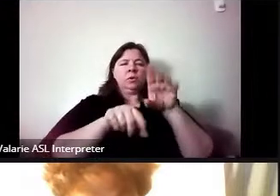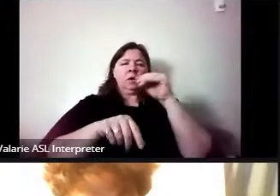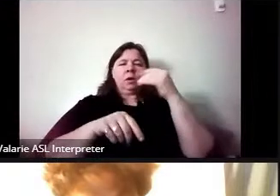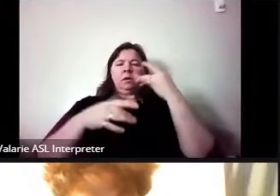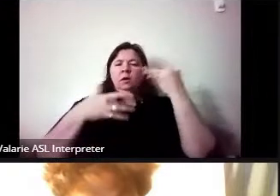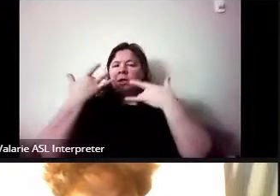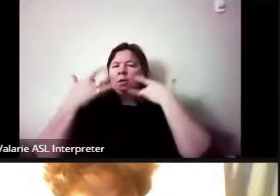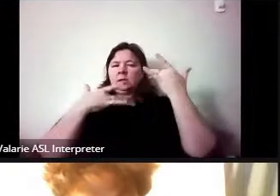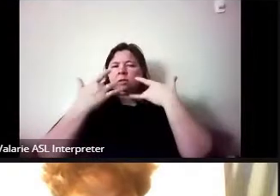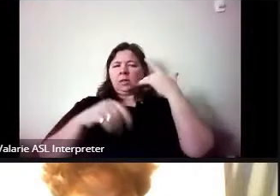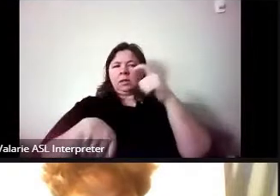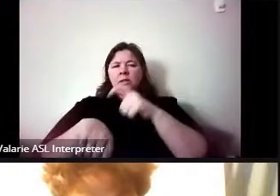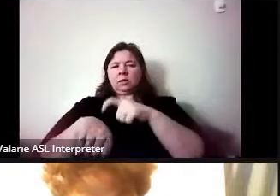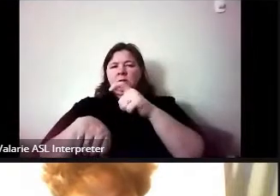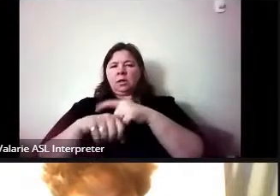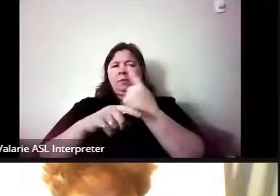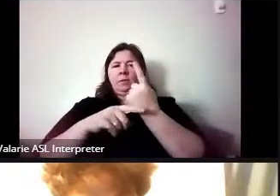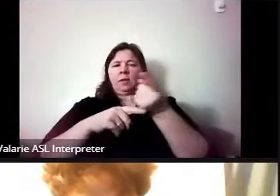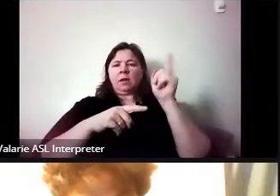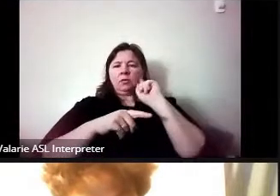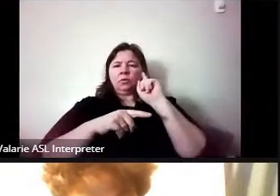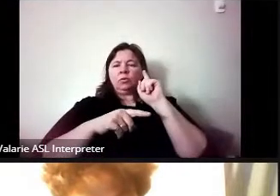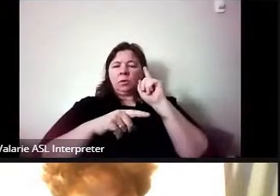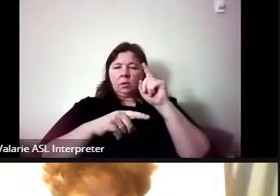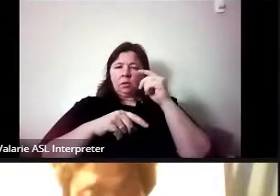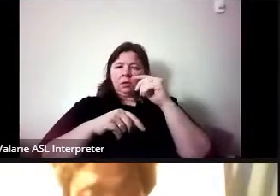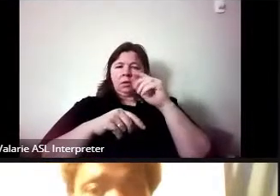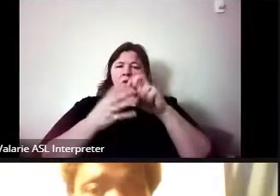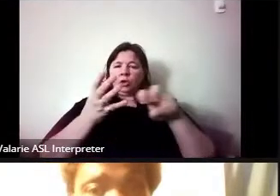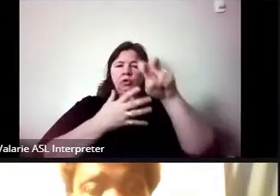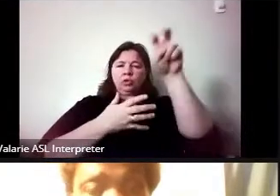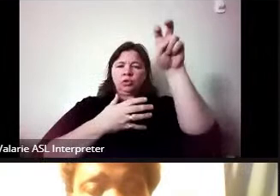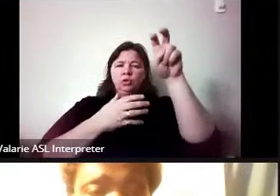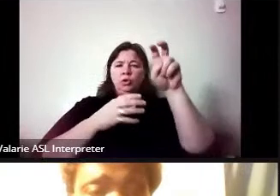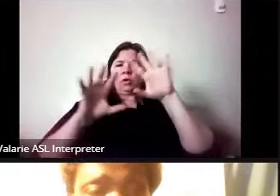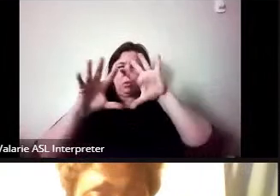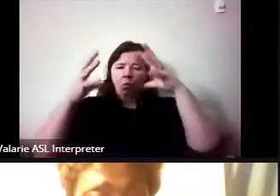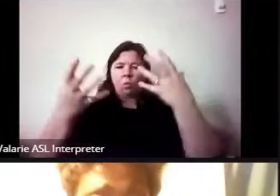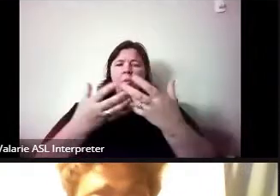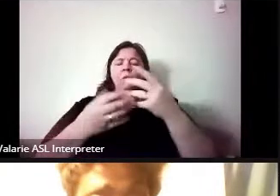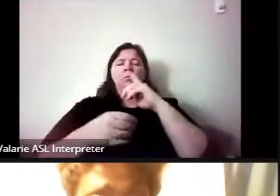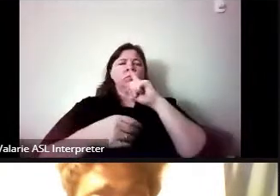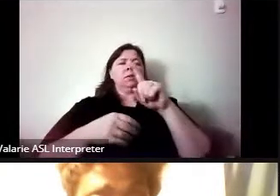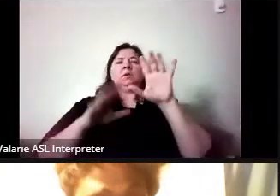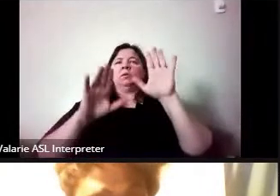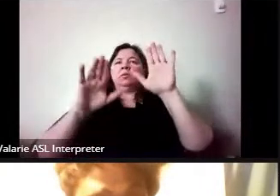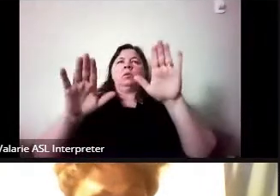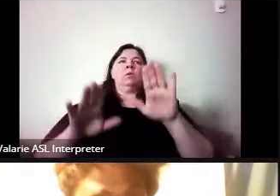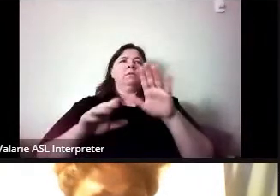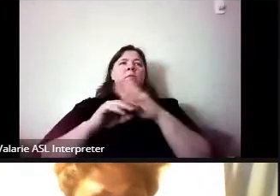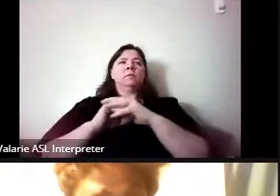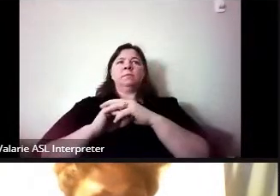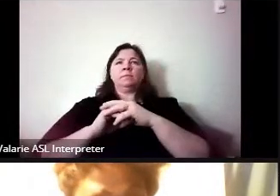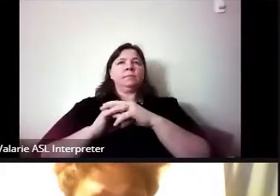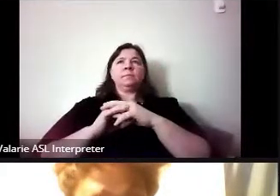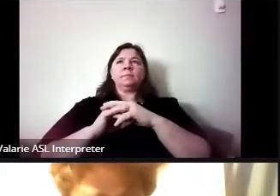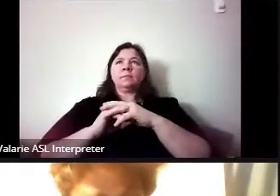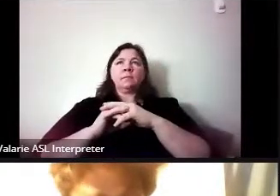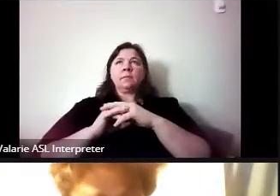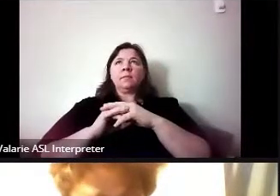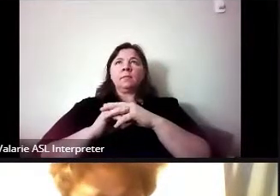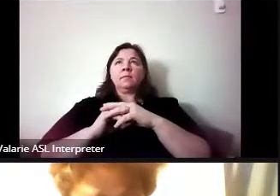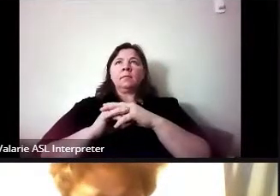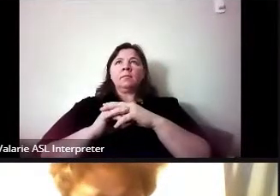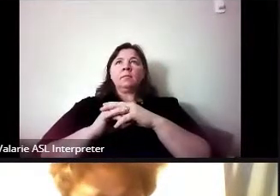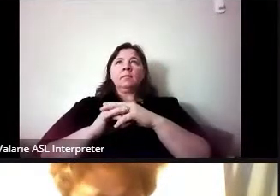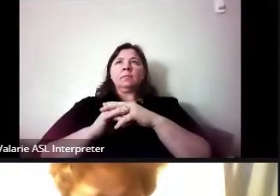exciting times this last week. I mean, it's been the whole journey as a whole has been fantastic. It's been phenomenal.